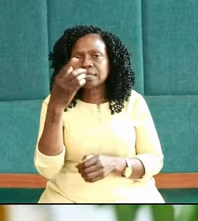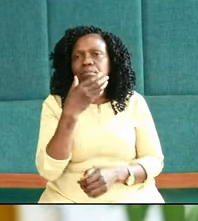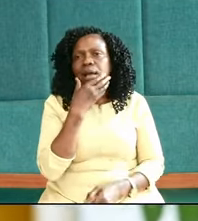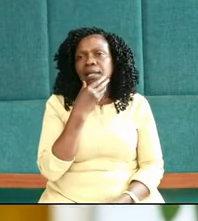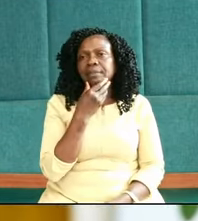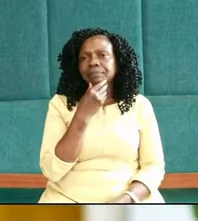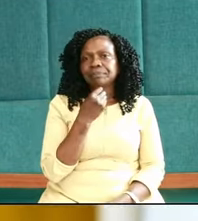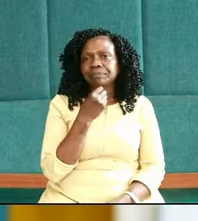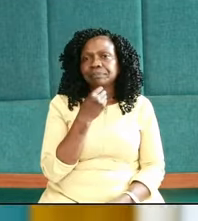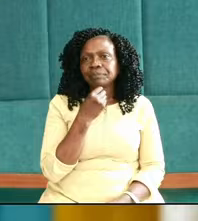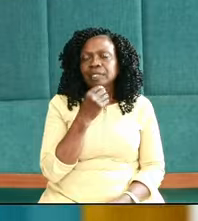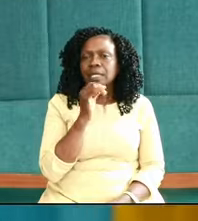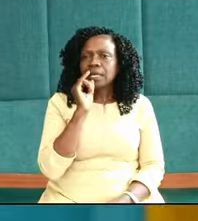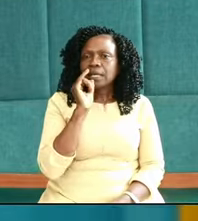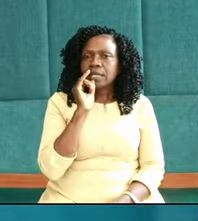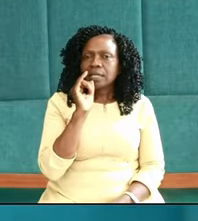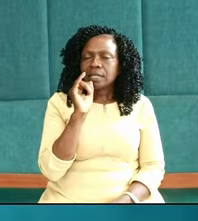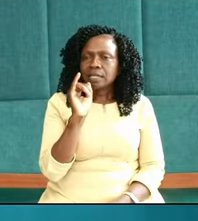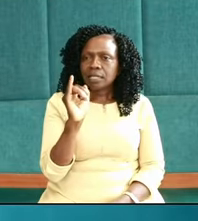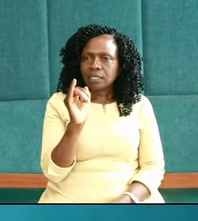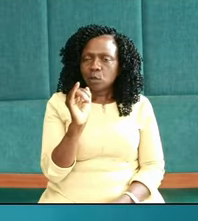That is why, as I finish,